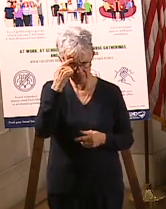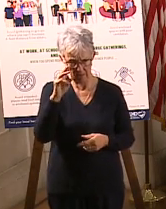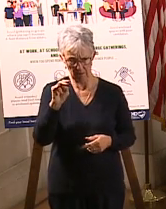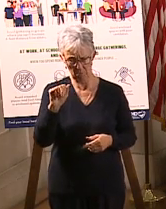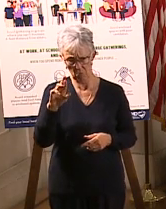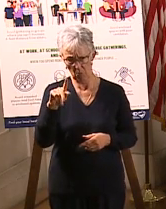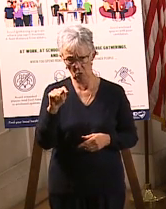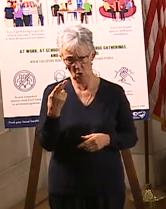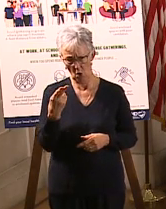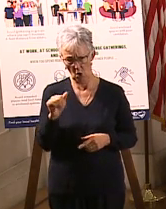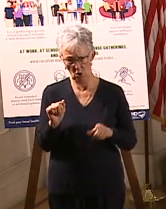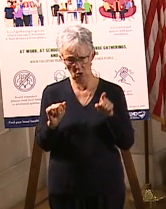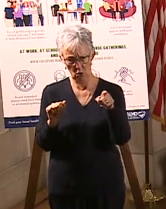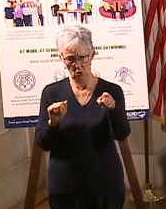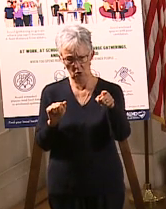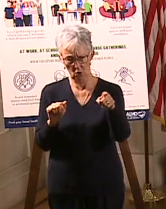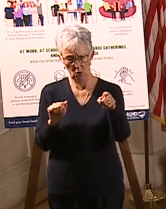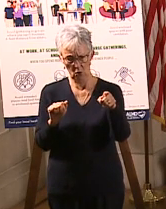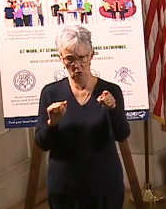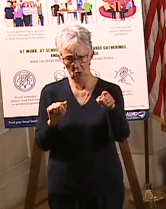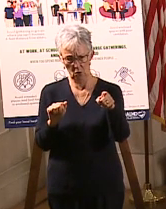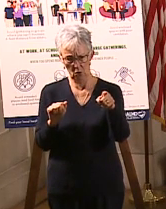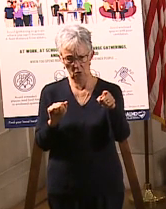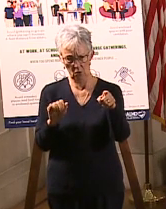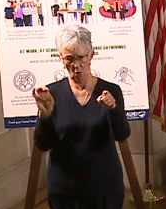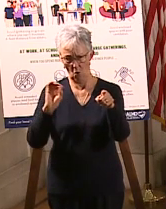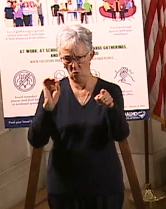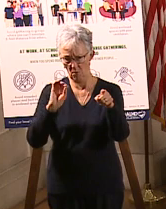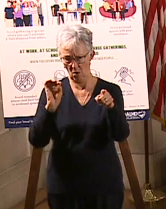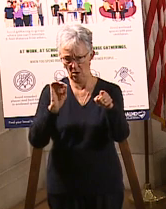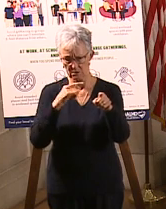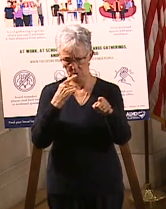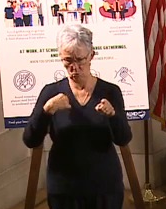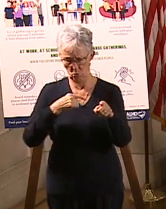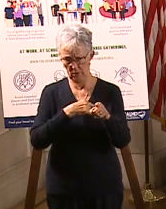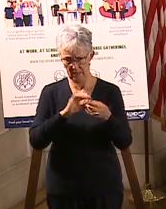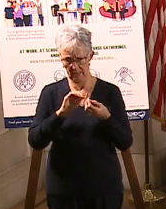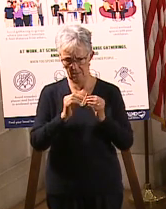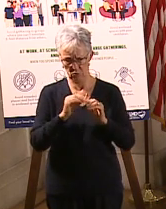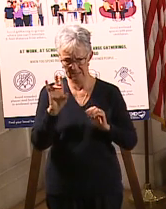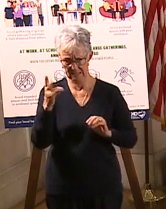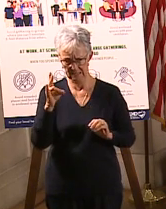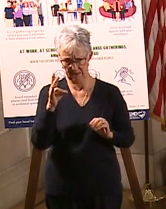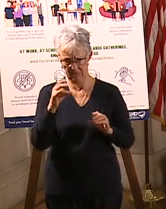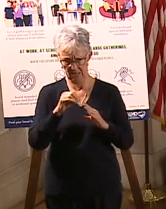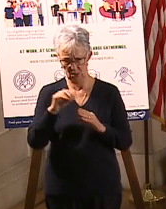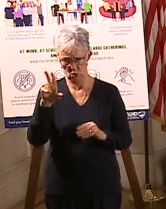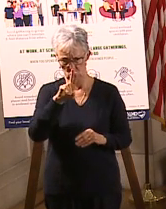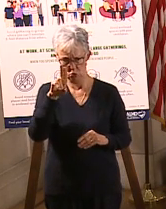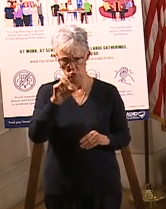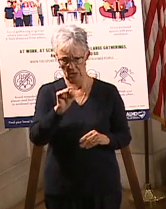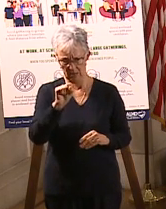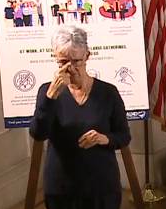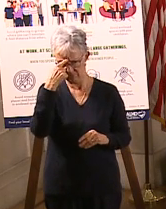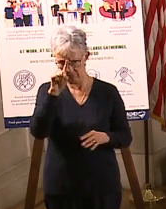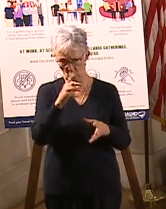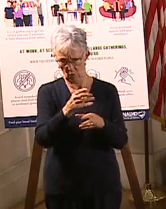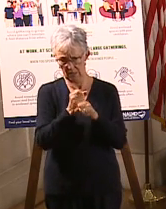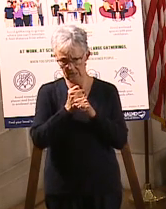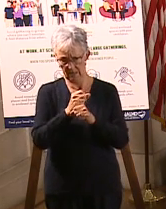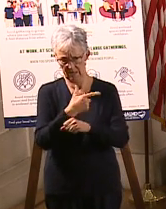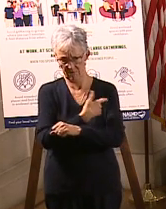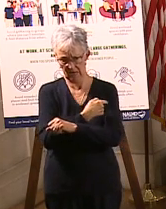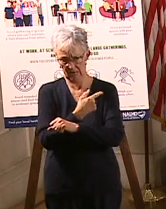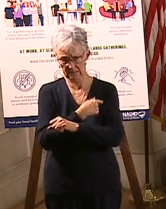call on you a little bit. The World Herald story yesterday, didn't it have us ranked number 7 in the nation as far as per capita getting the vaccines out? I think something like that. So